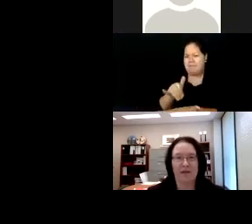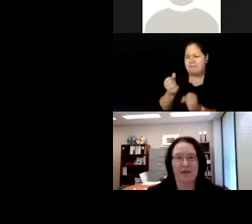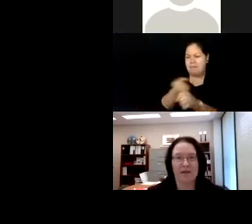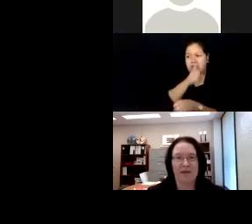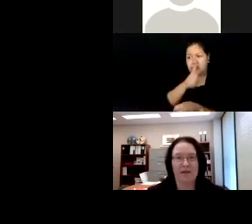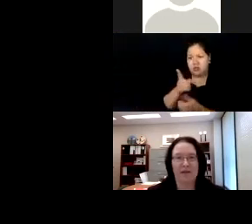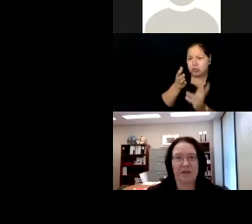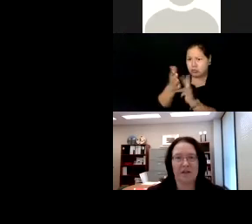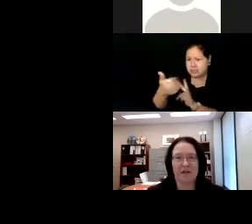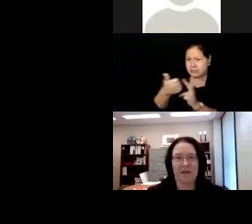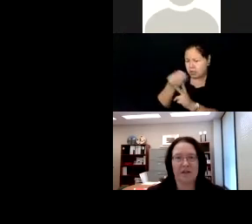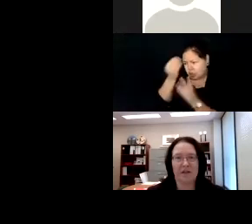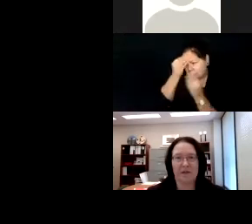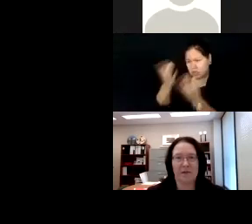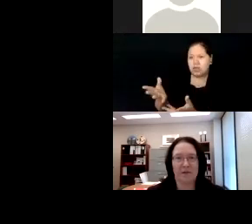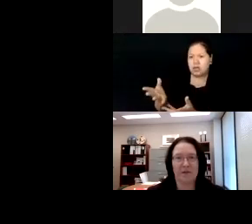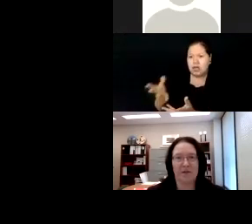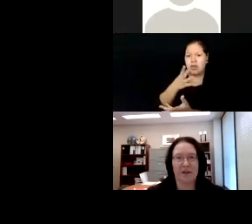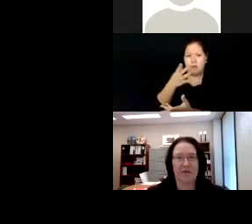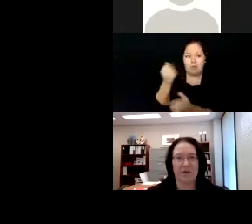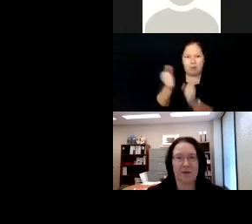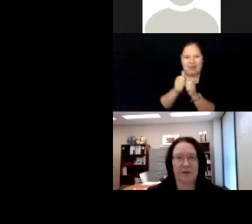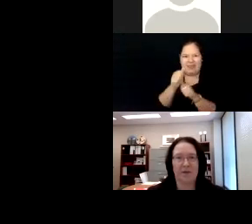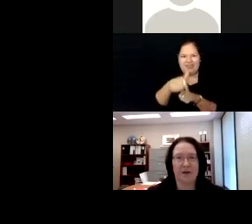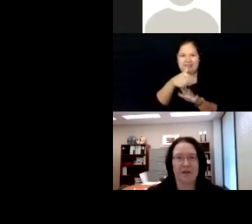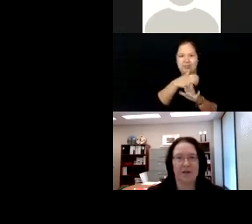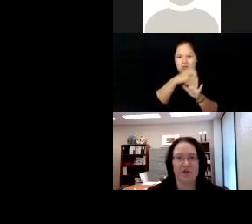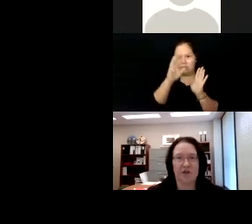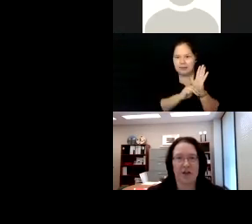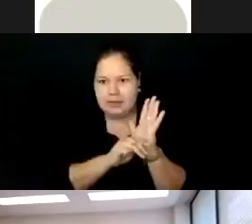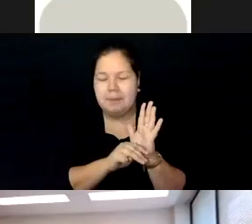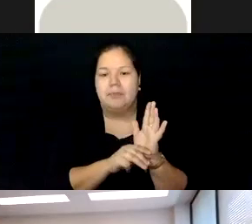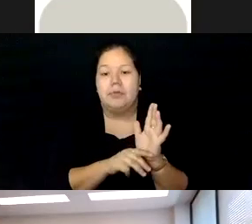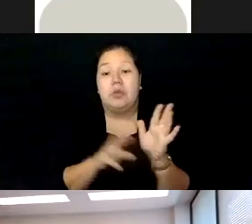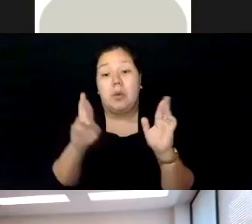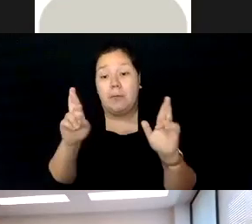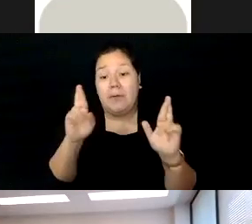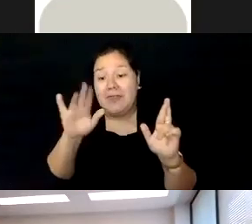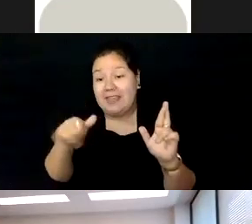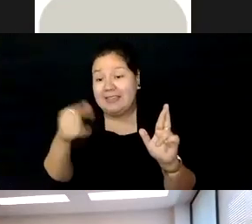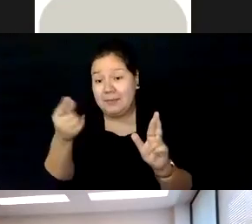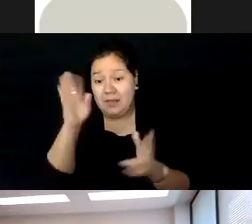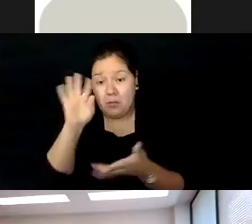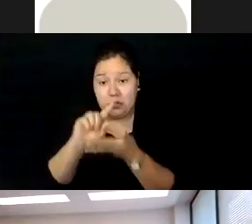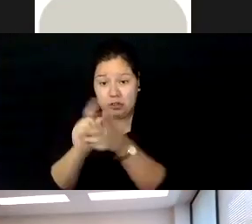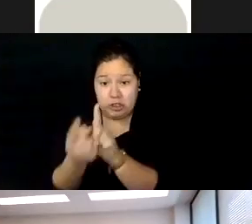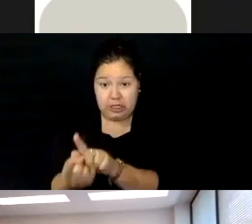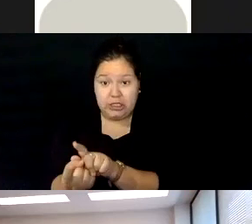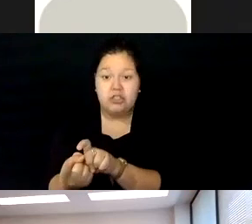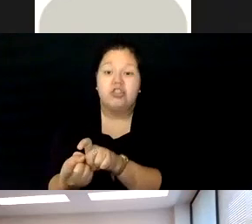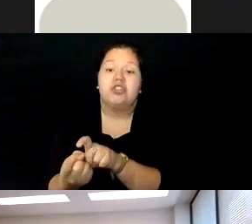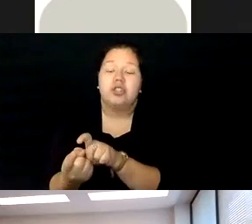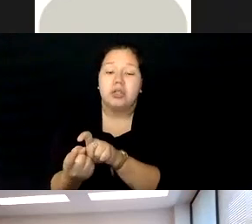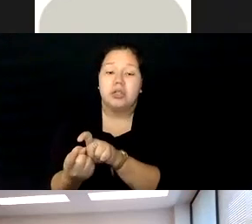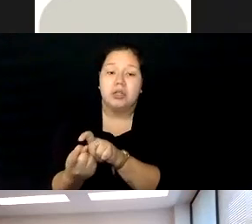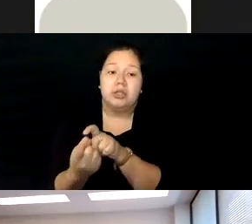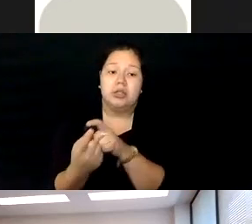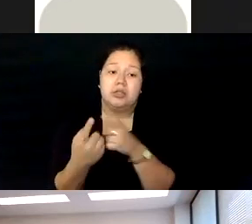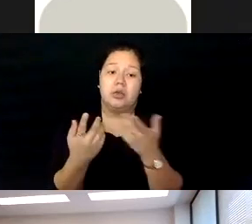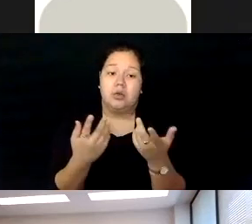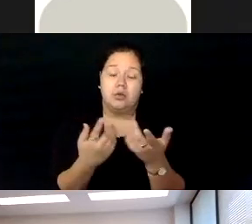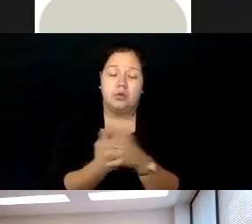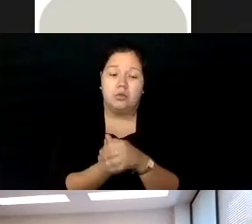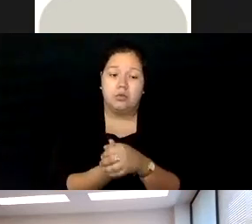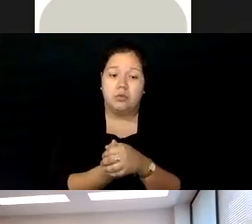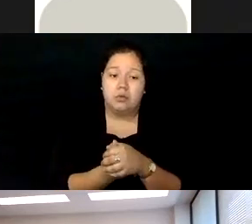this learning series. And so hopefully that will be one of those change pieces that will be, you know,